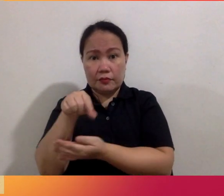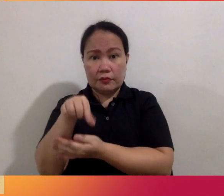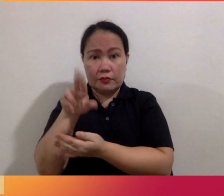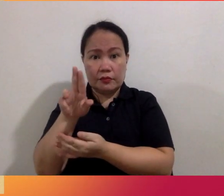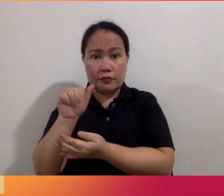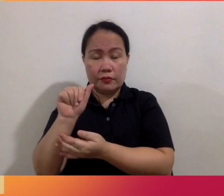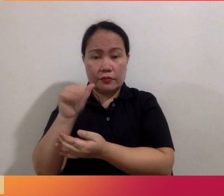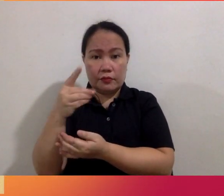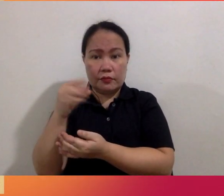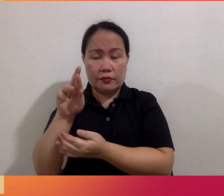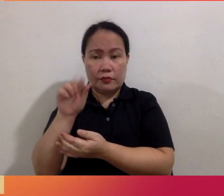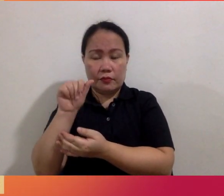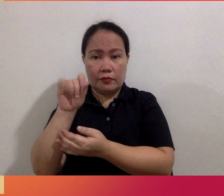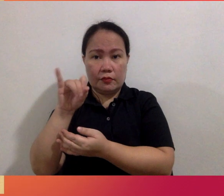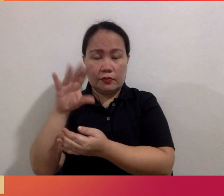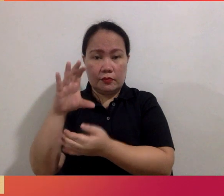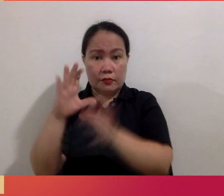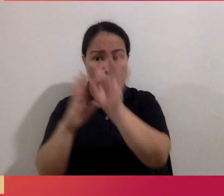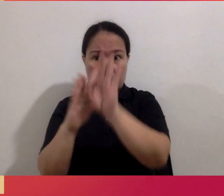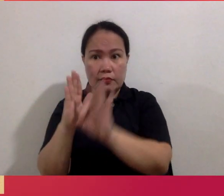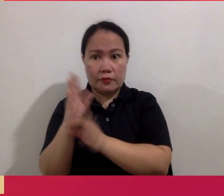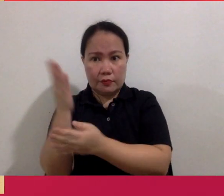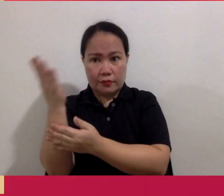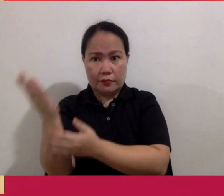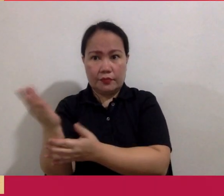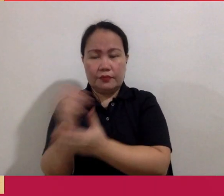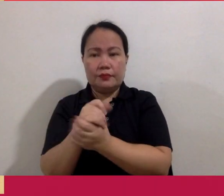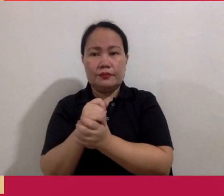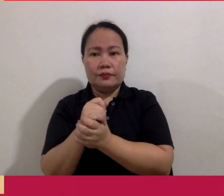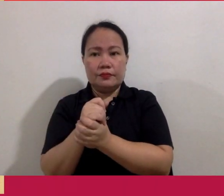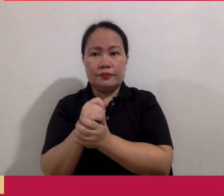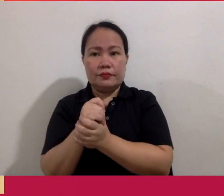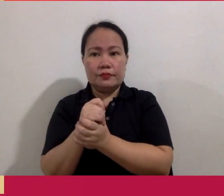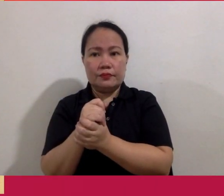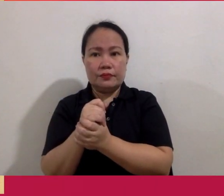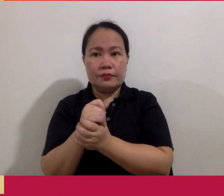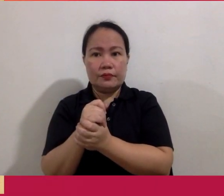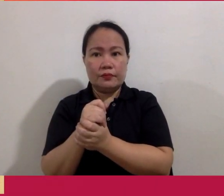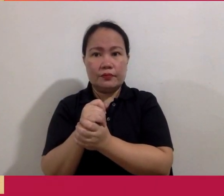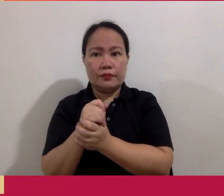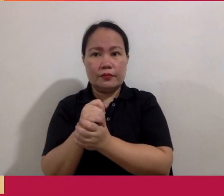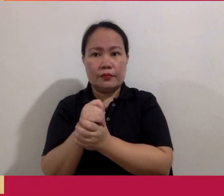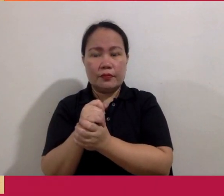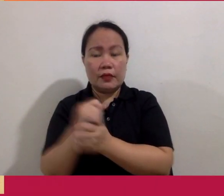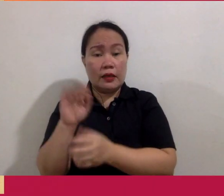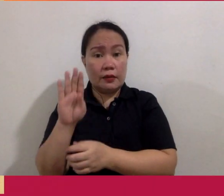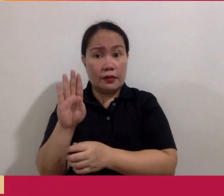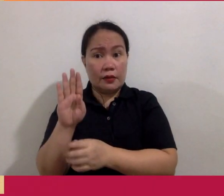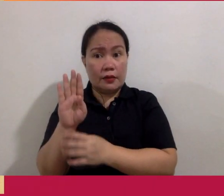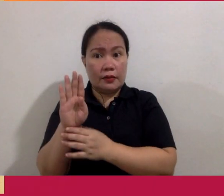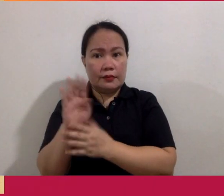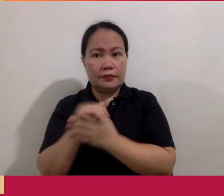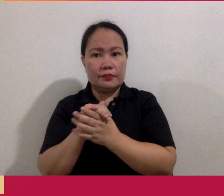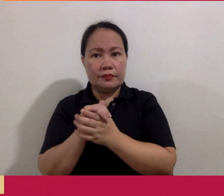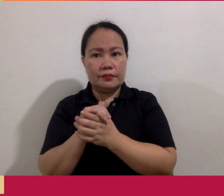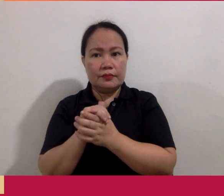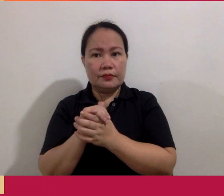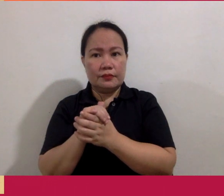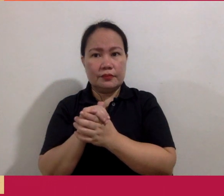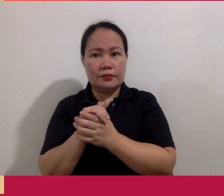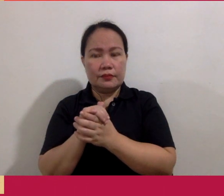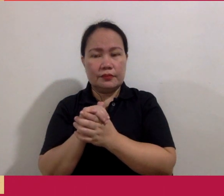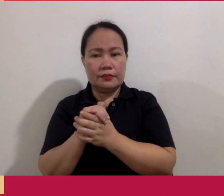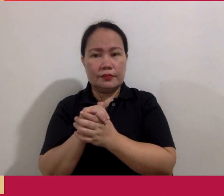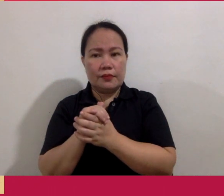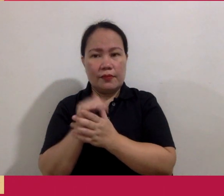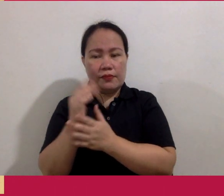is our value of b. So, positive negative square root of negative 5 squared minus 4 times 1 times 4. So, yung 4 natin, that